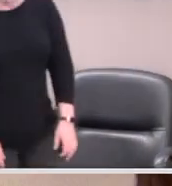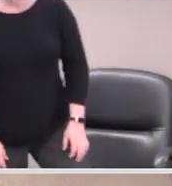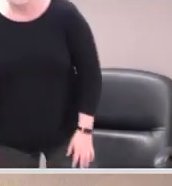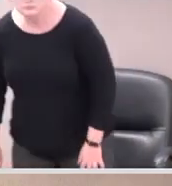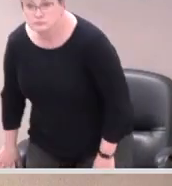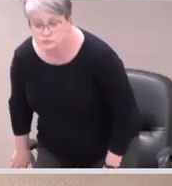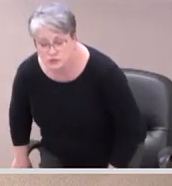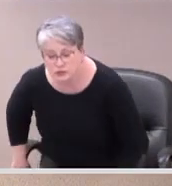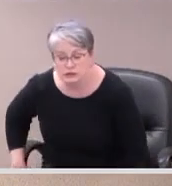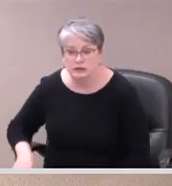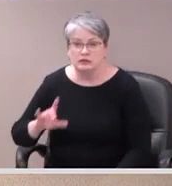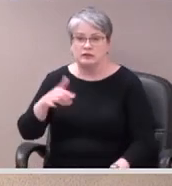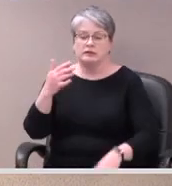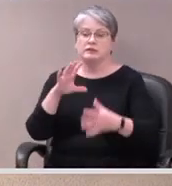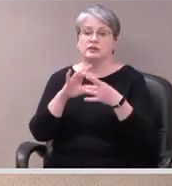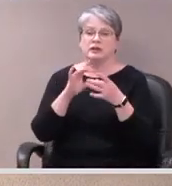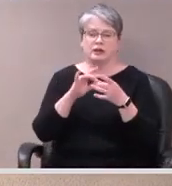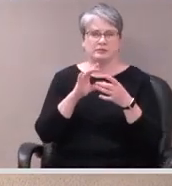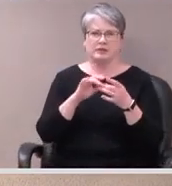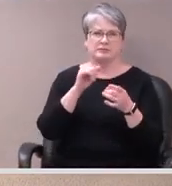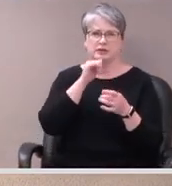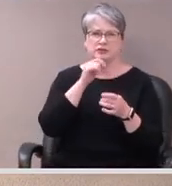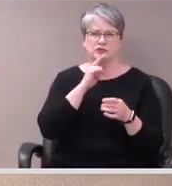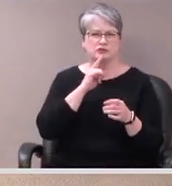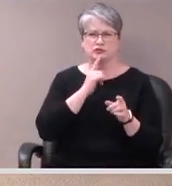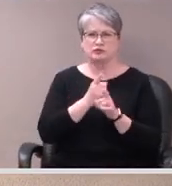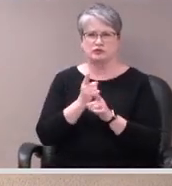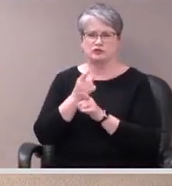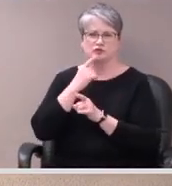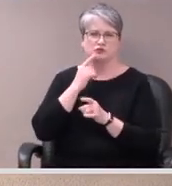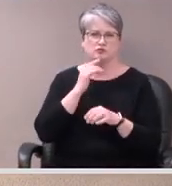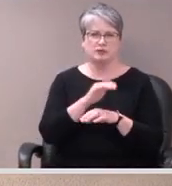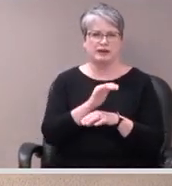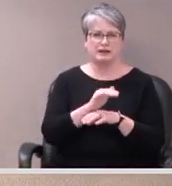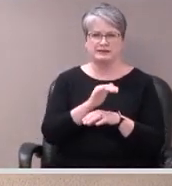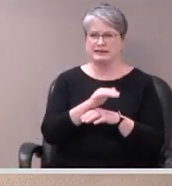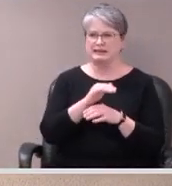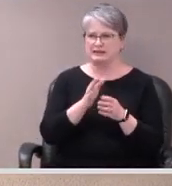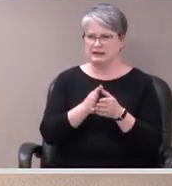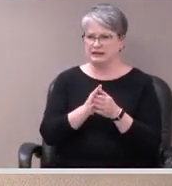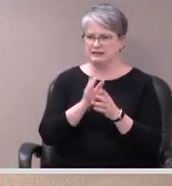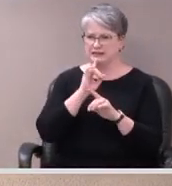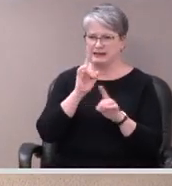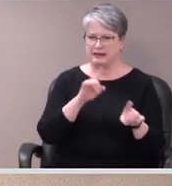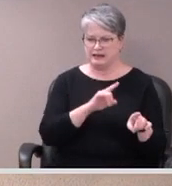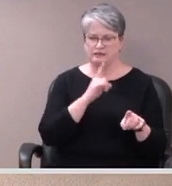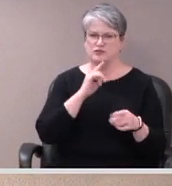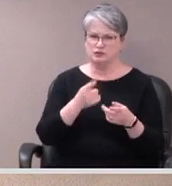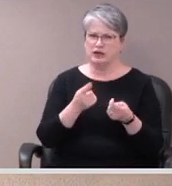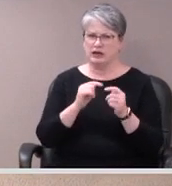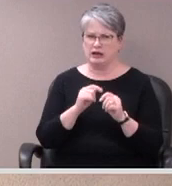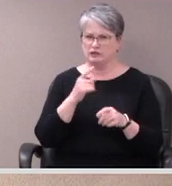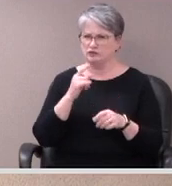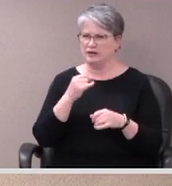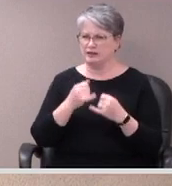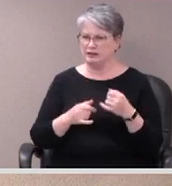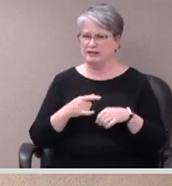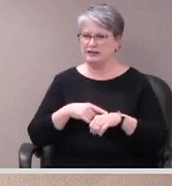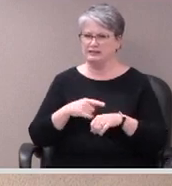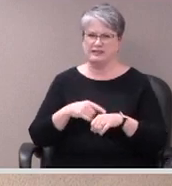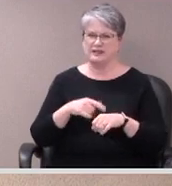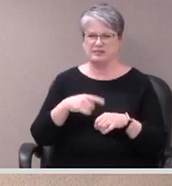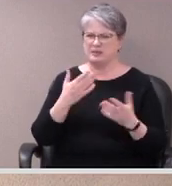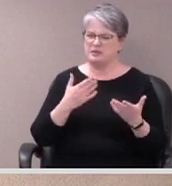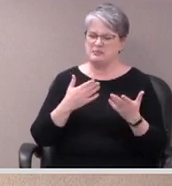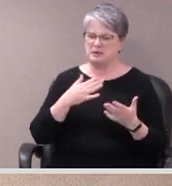This is a question that I don't know if this is the right night to answer the question or not, but I've tried to get it answered last time, and I don't think I worded